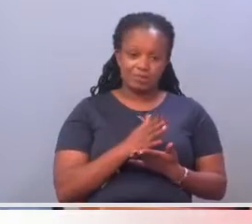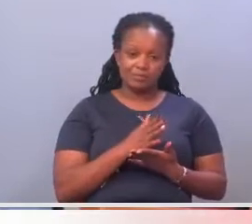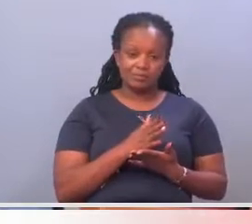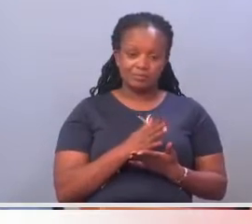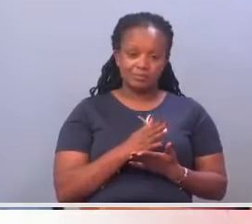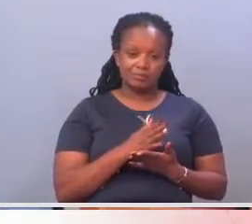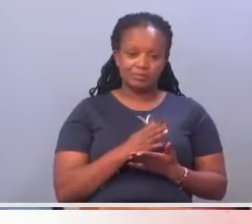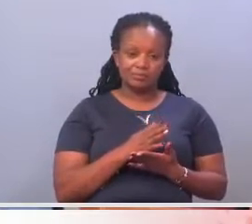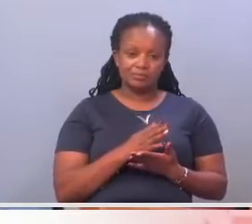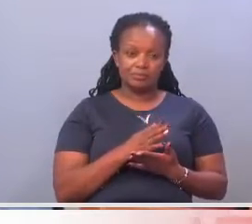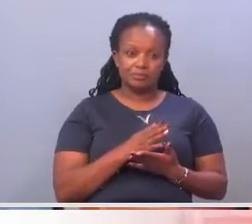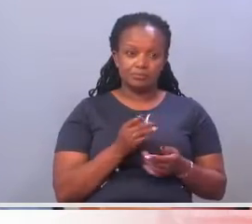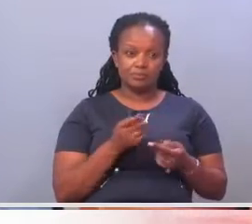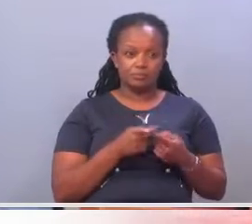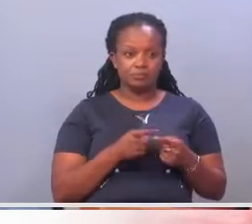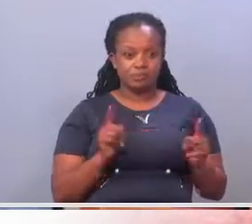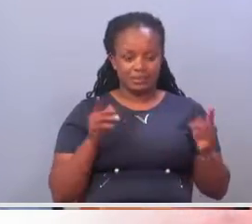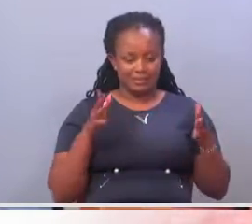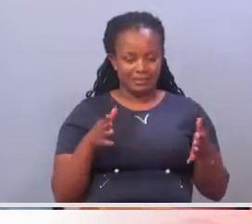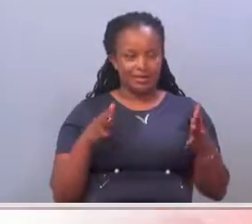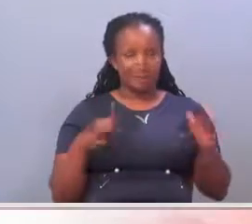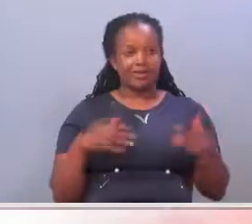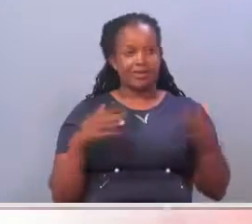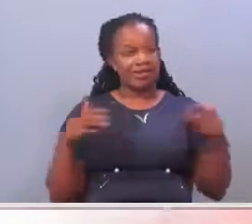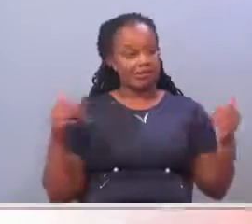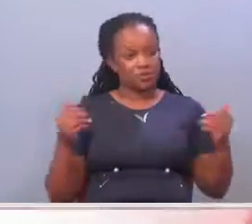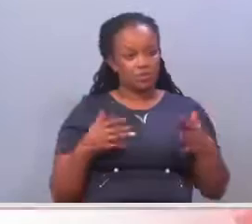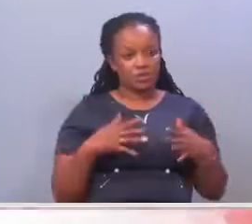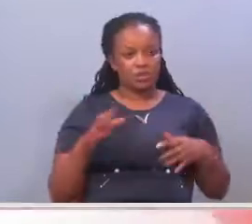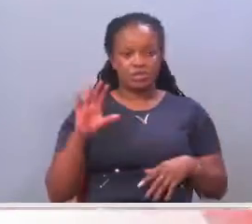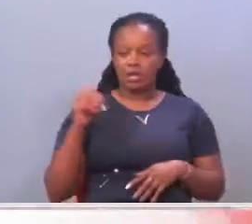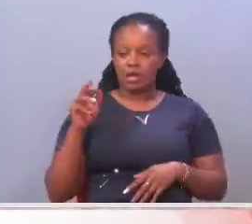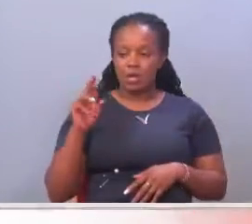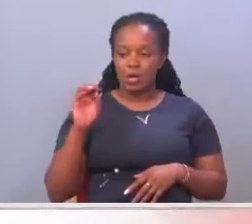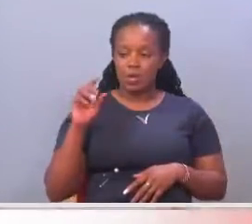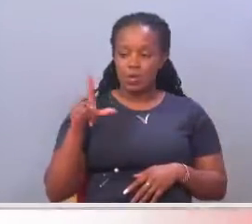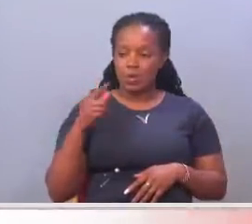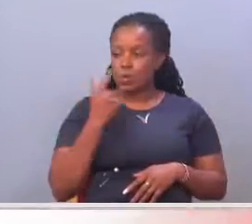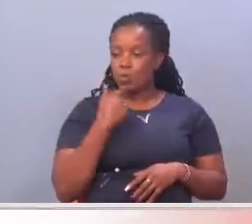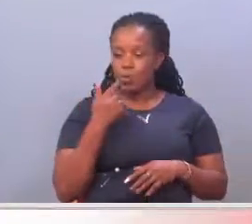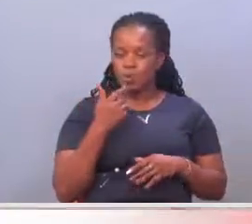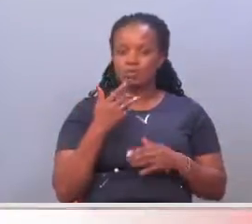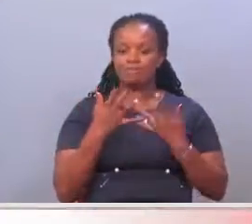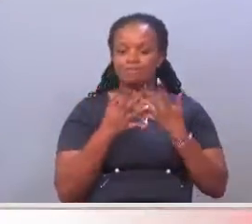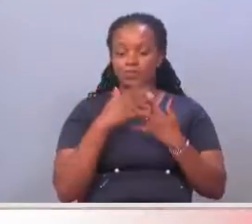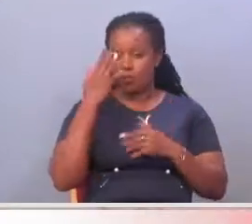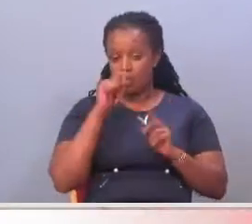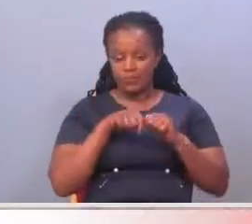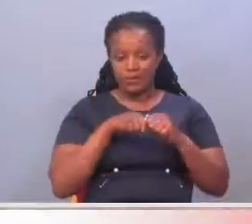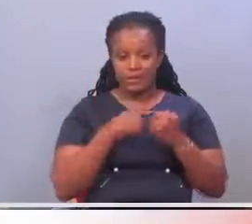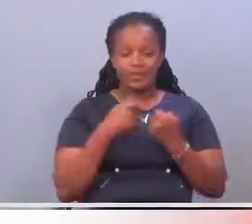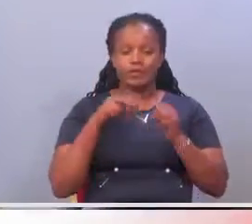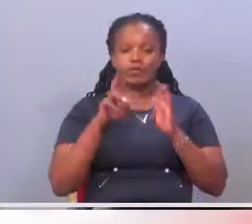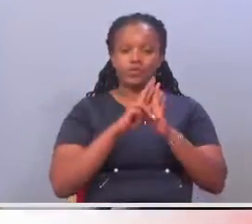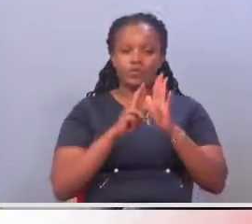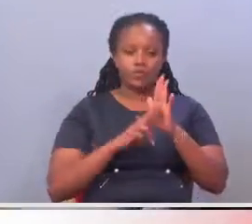hivyo. But sasa hivi amenishika hata leo nimestuka. Caroline Wangoi, who was jailed for flouting curfew rules, emerged the